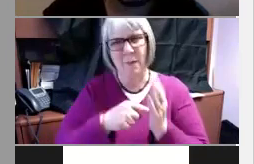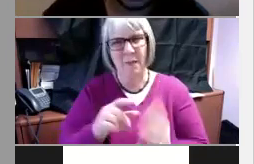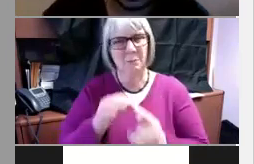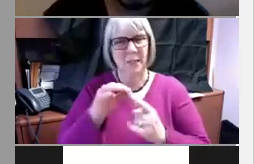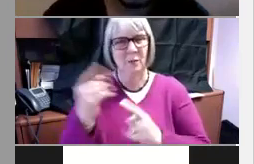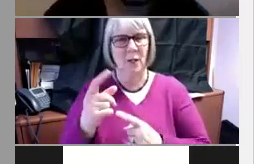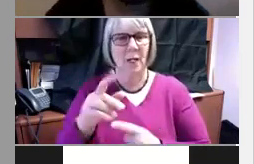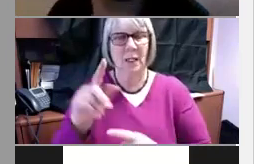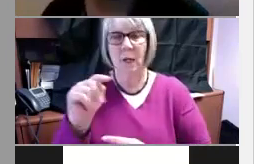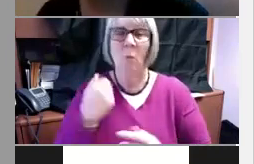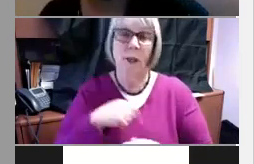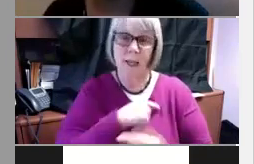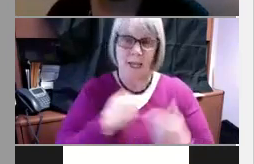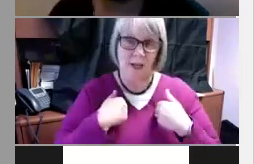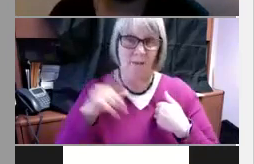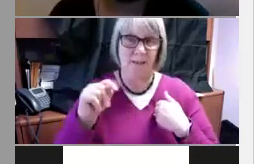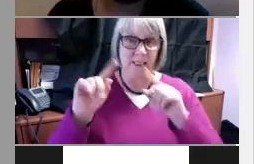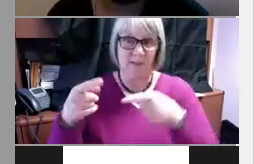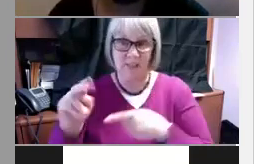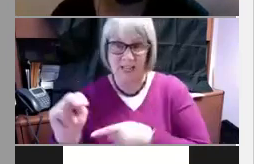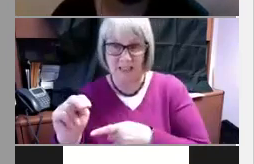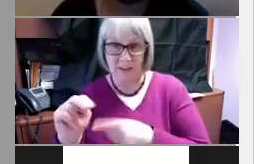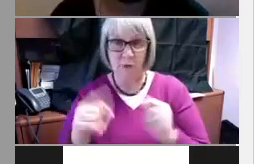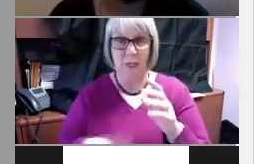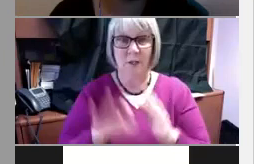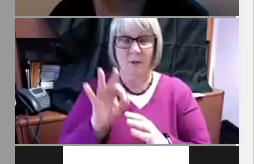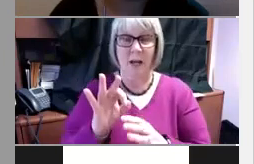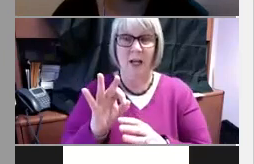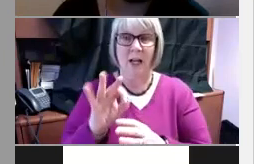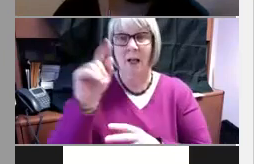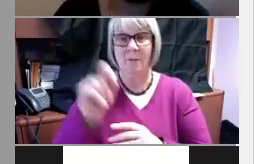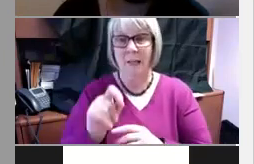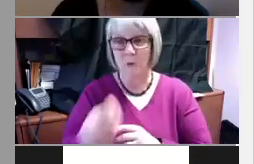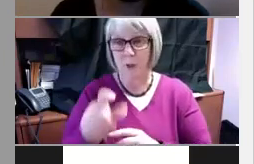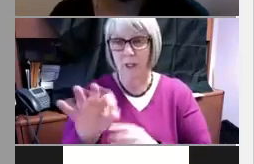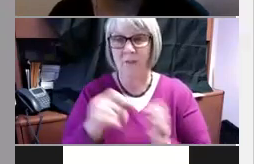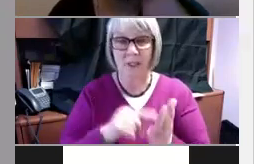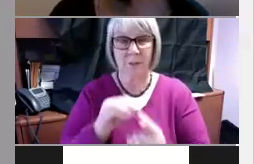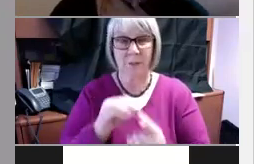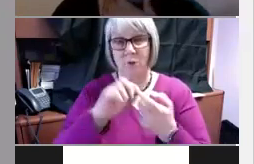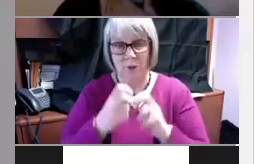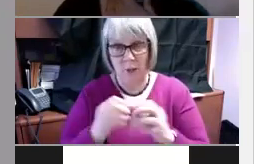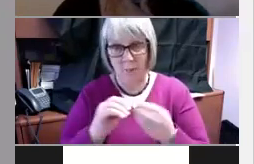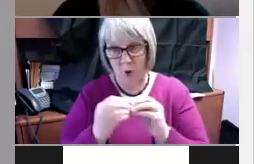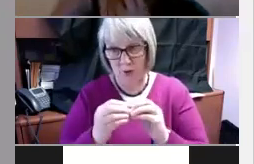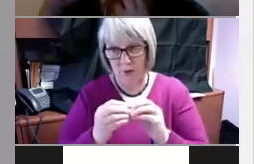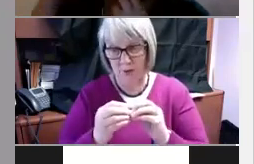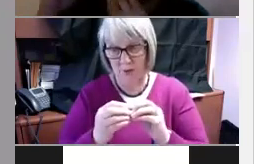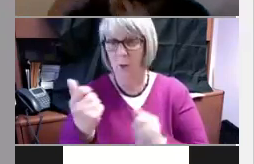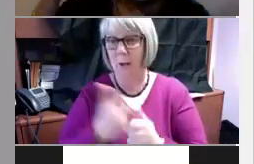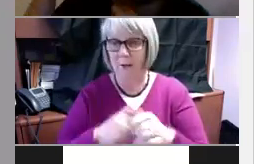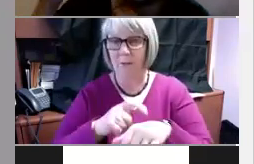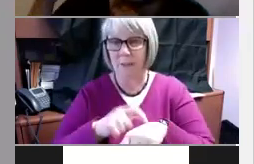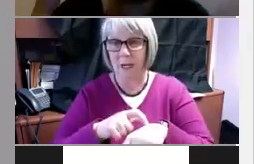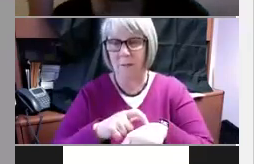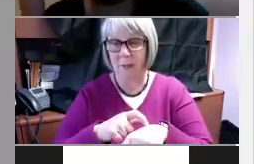we have T of n, and we are trying to find out the factorial of this particular number. So every time we are